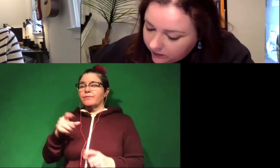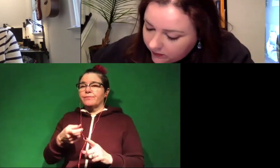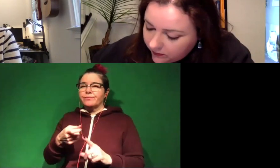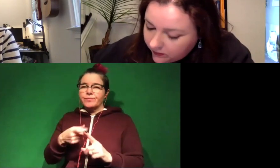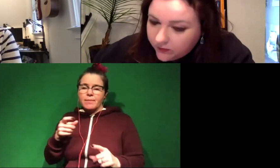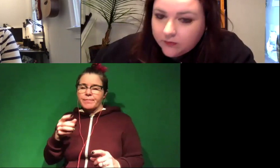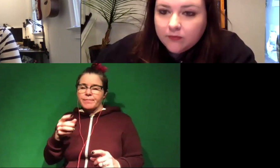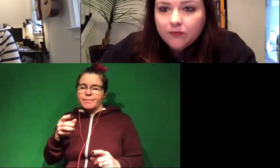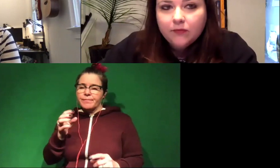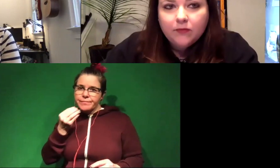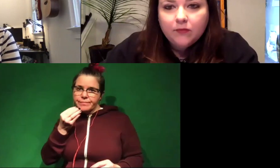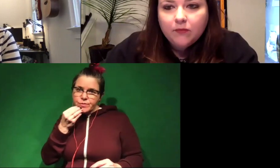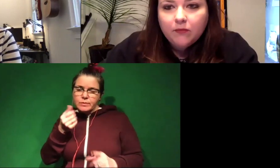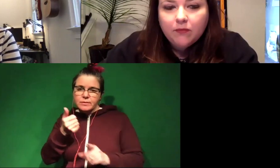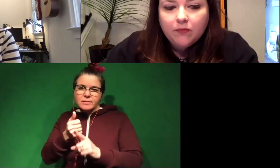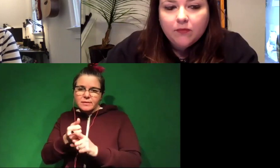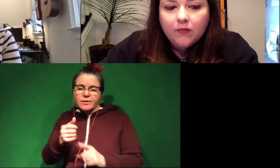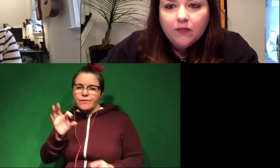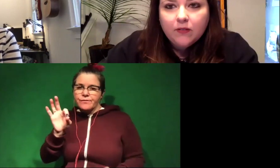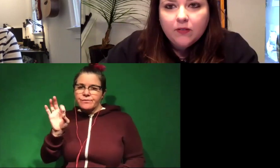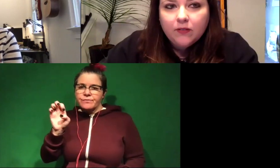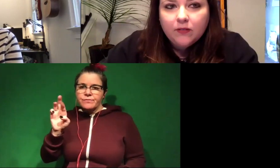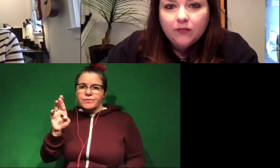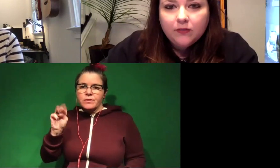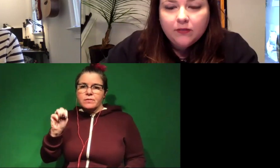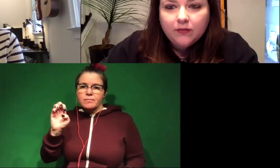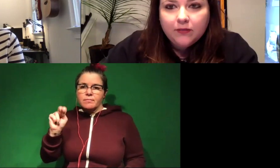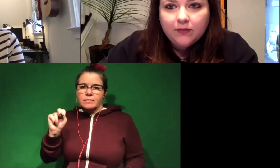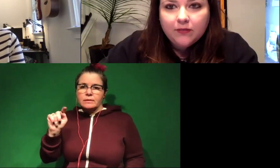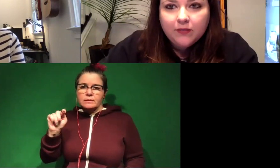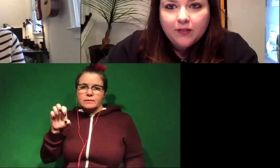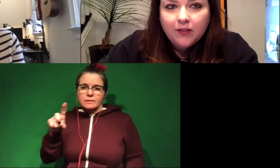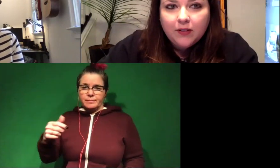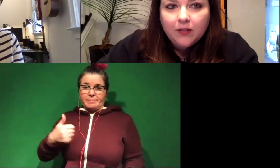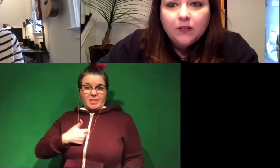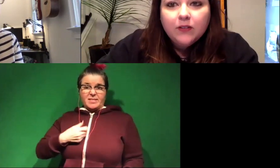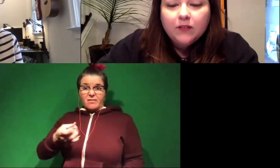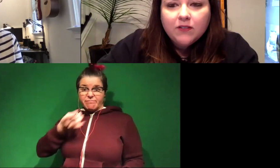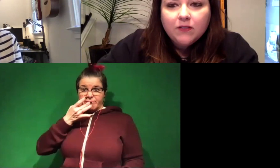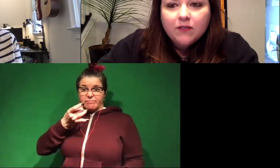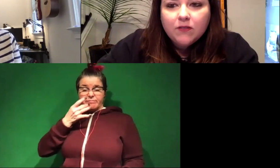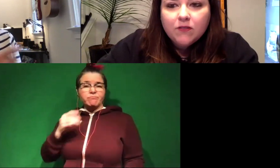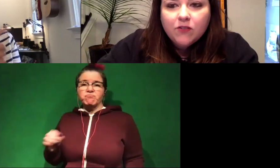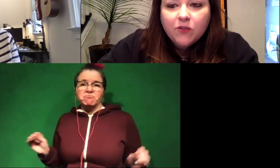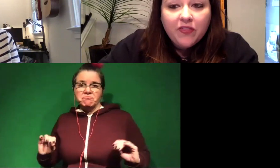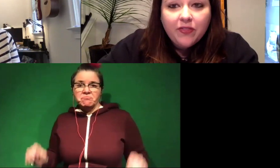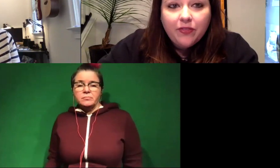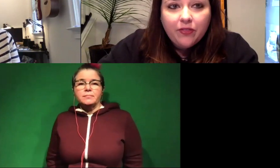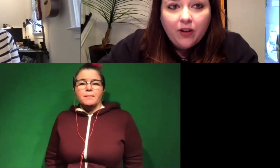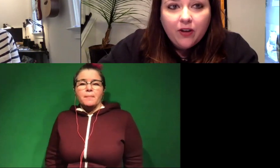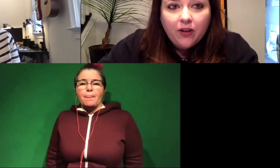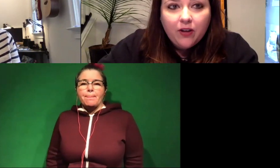foods, things like that. But I personally don't take any prebiotics. The So